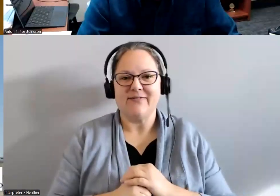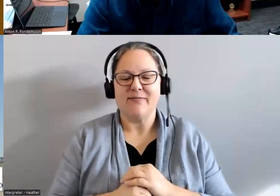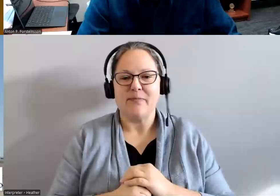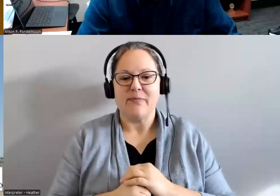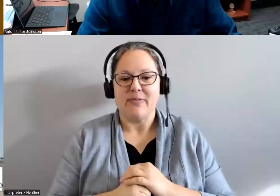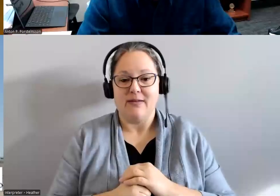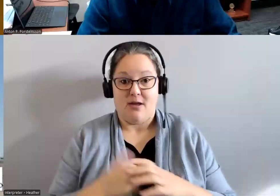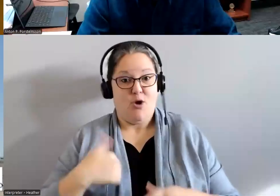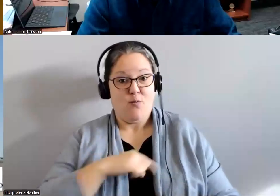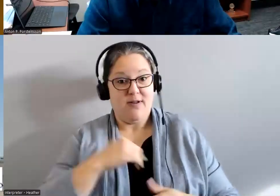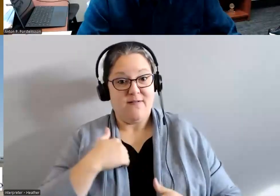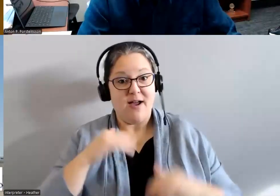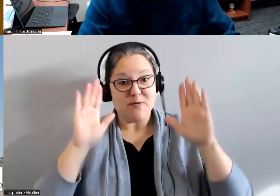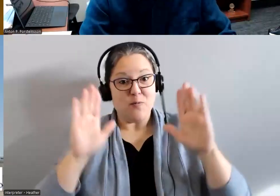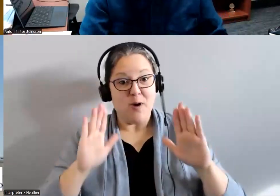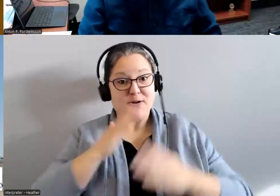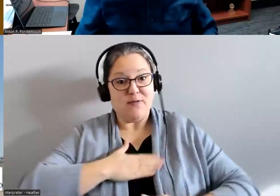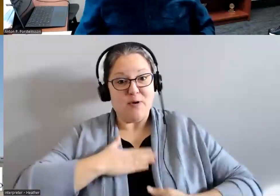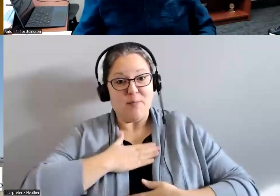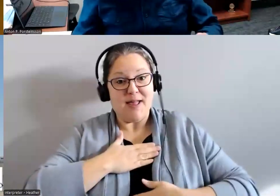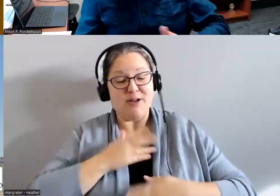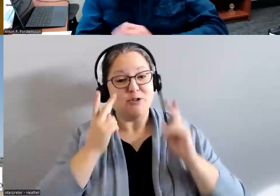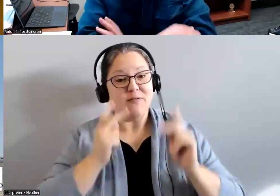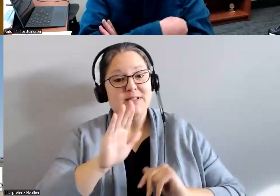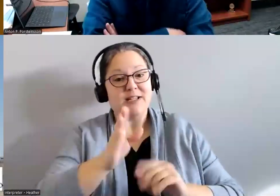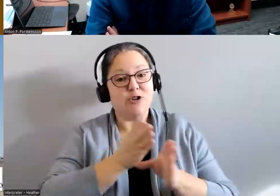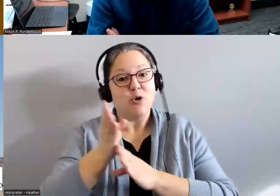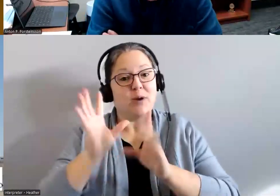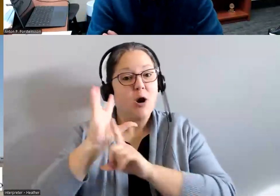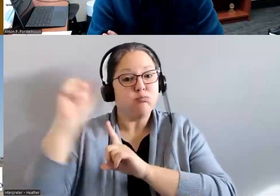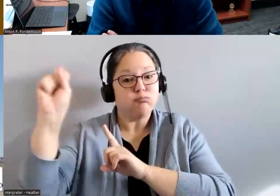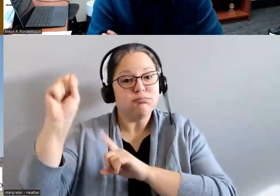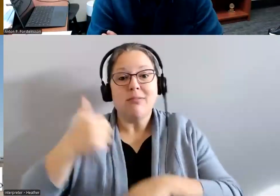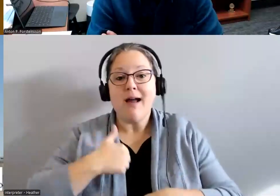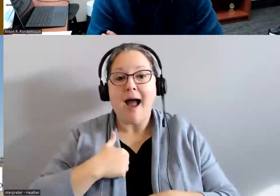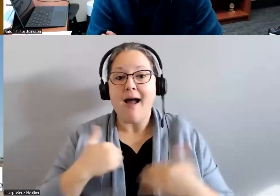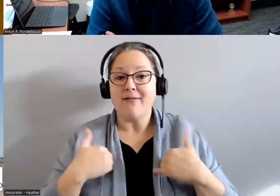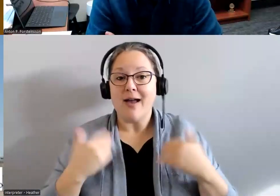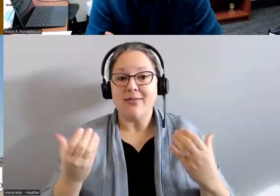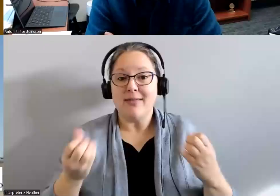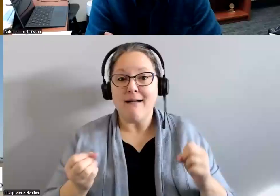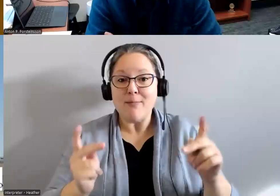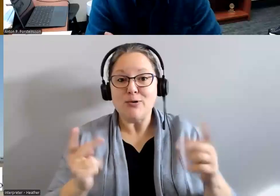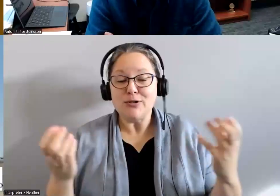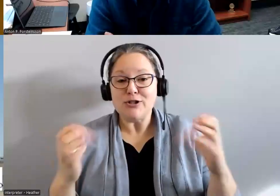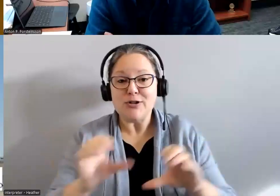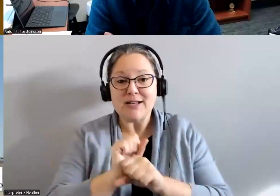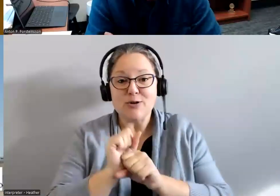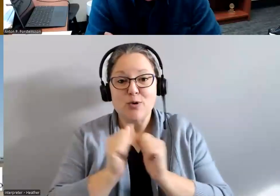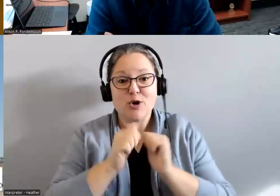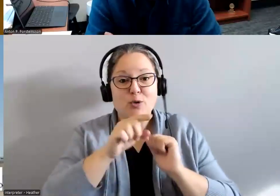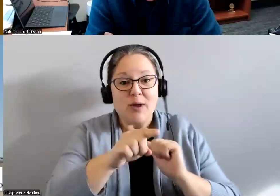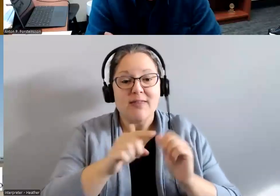We've had the great pleasure of watching his career blossom, and I've had the chance to work with him on the interface